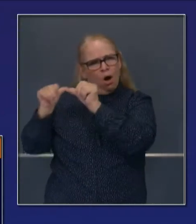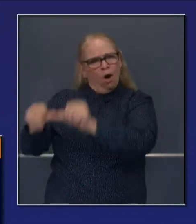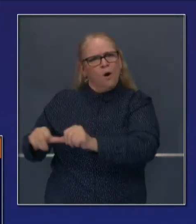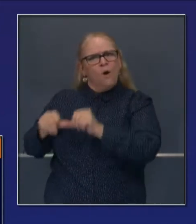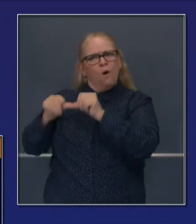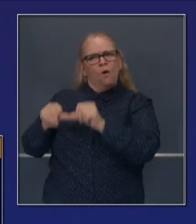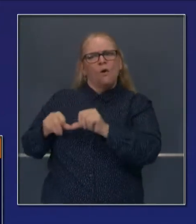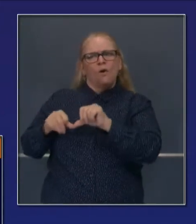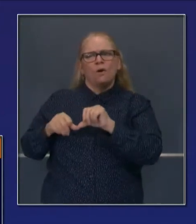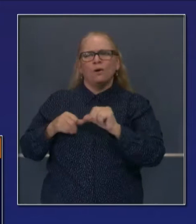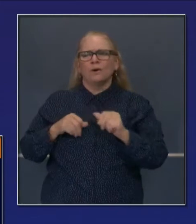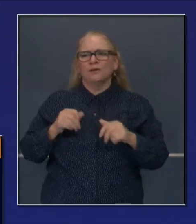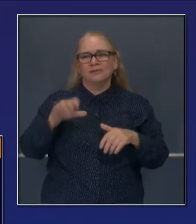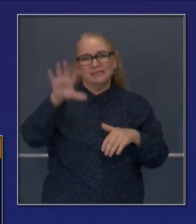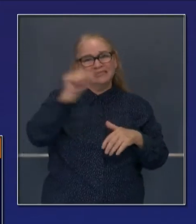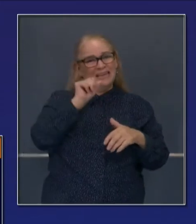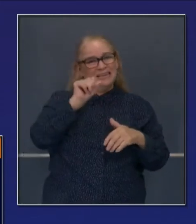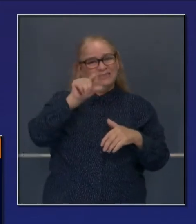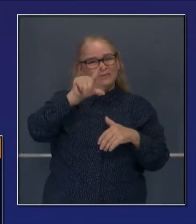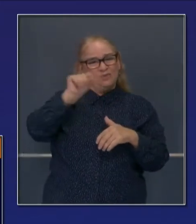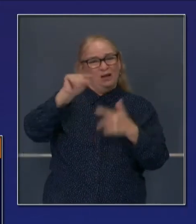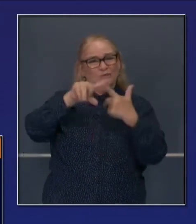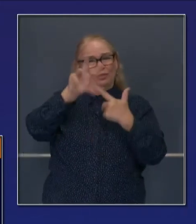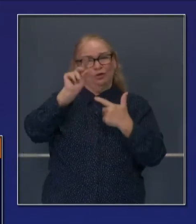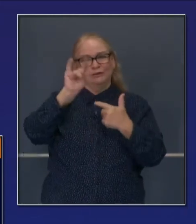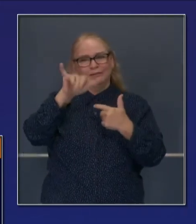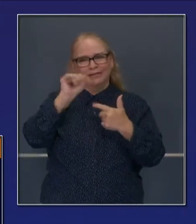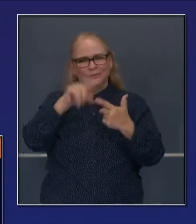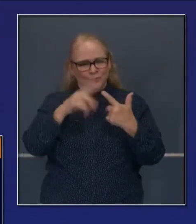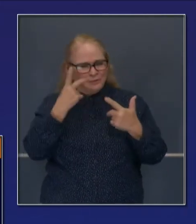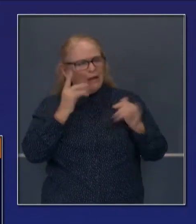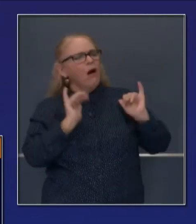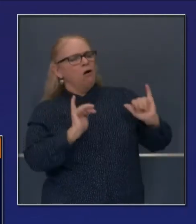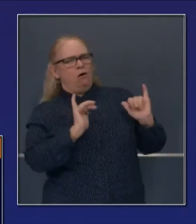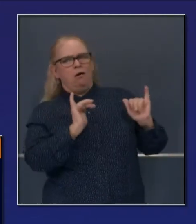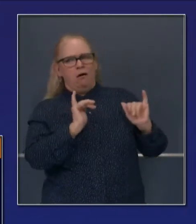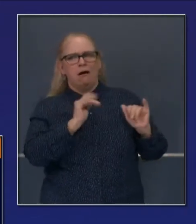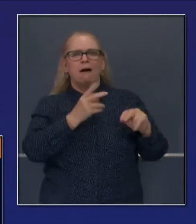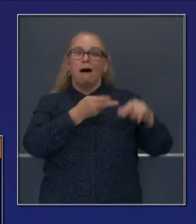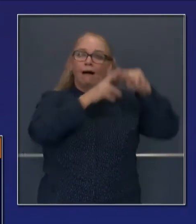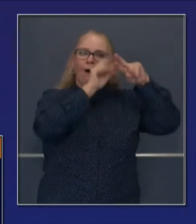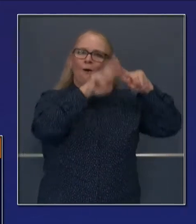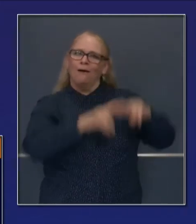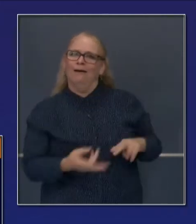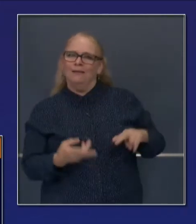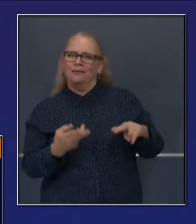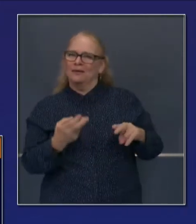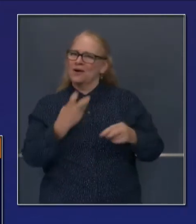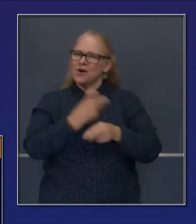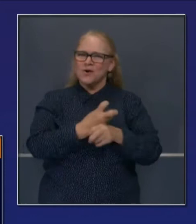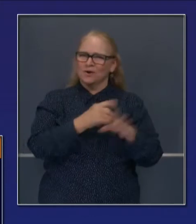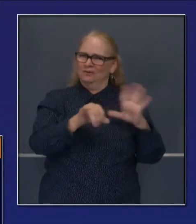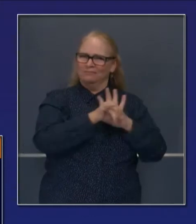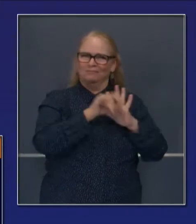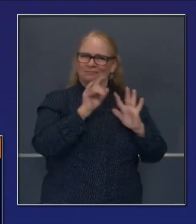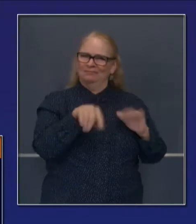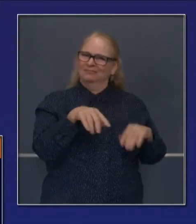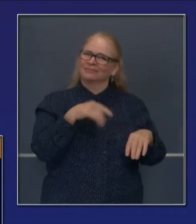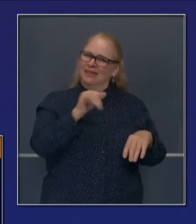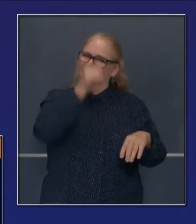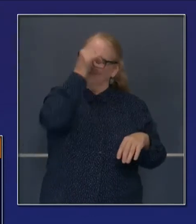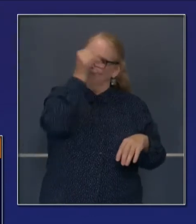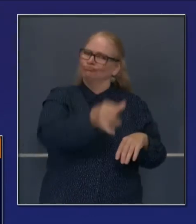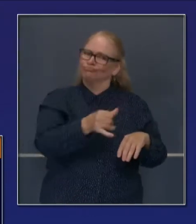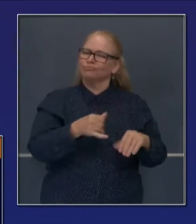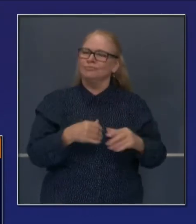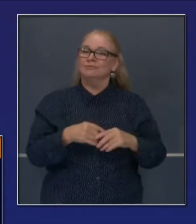20 to 30 days to see upticks in hospitalizations and in the ICUs. you'll see that the numbers continue to trend down in the state.